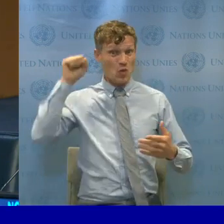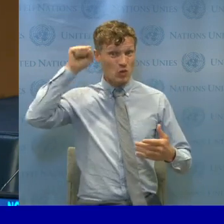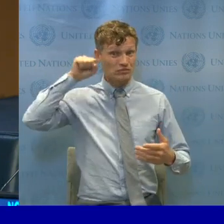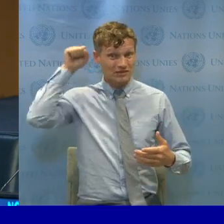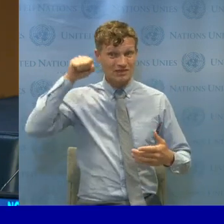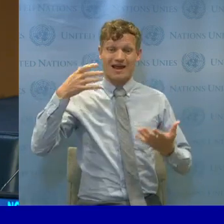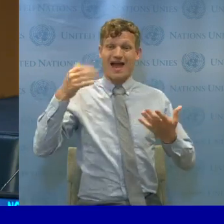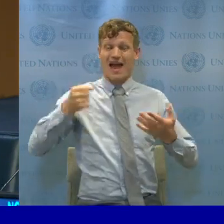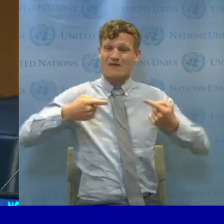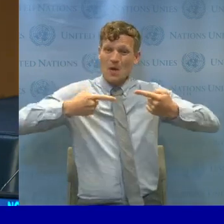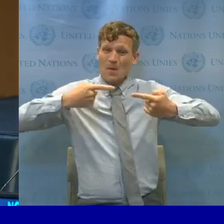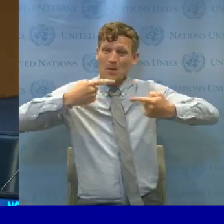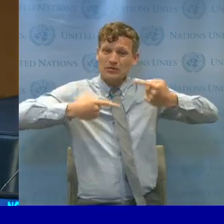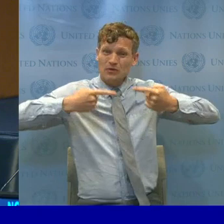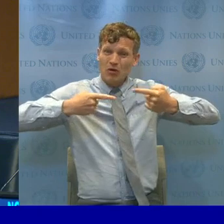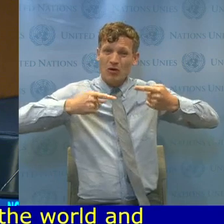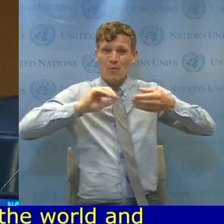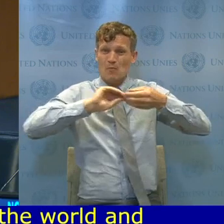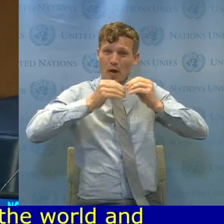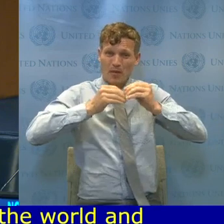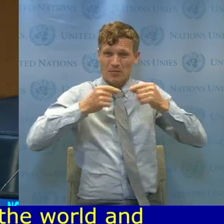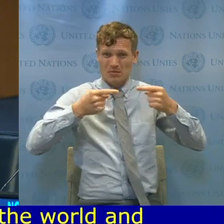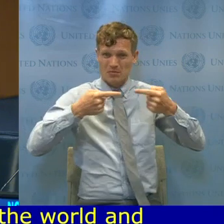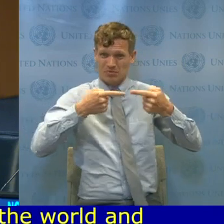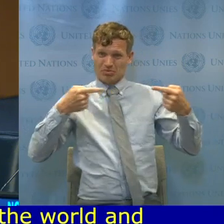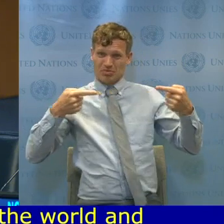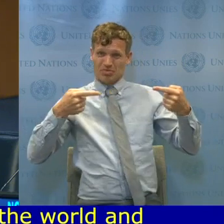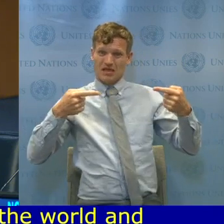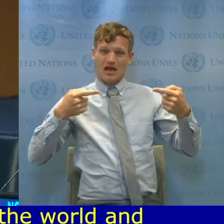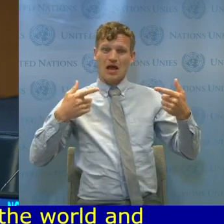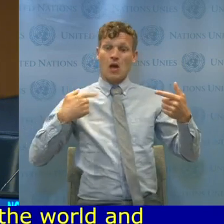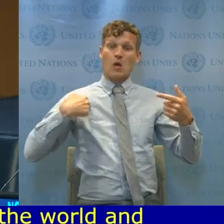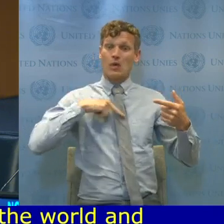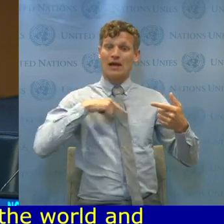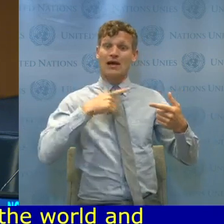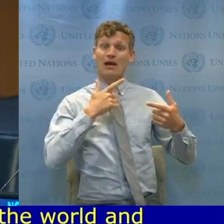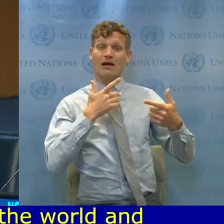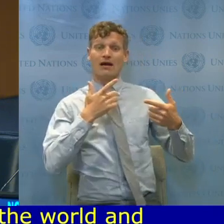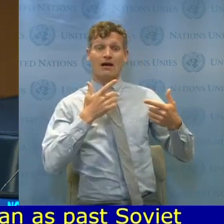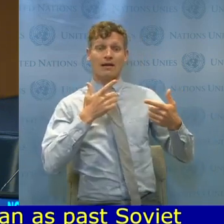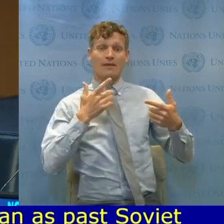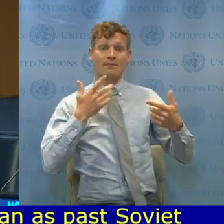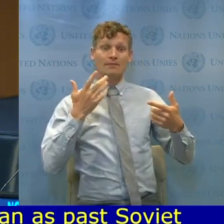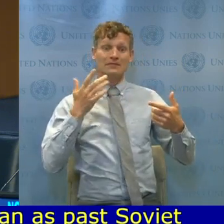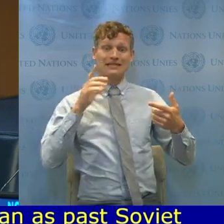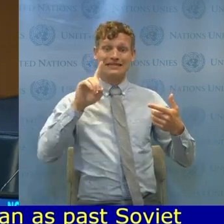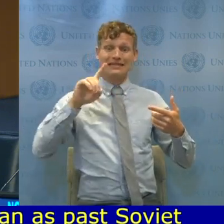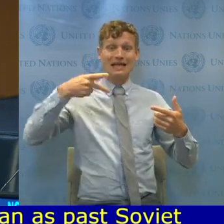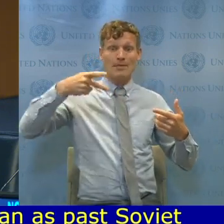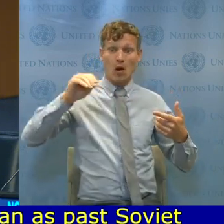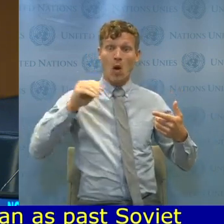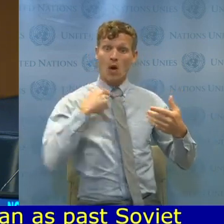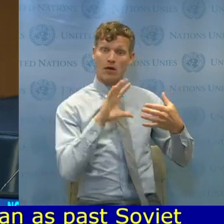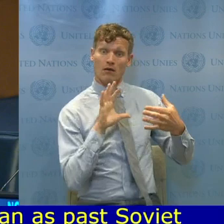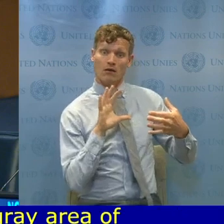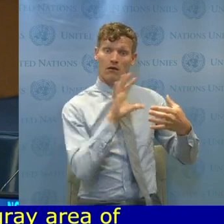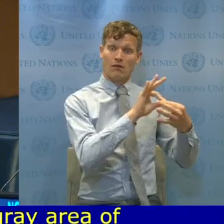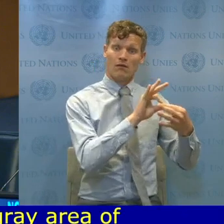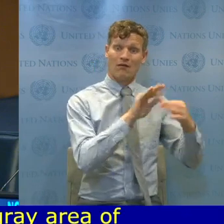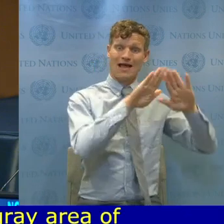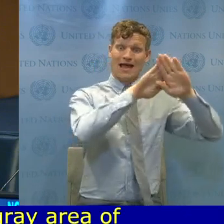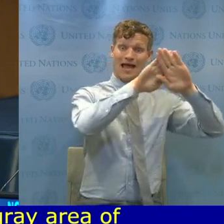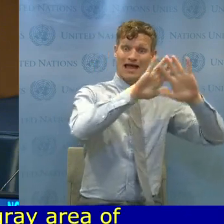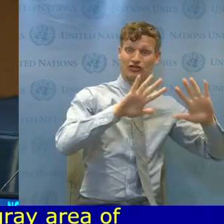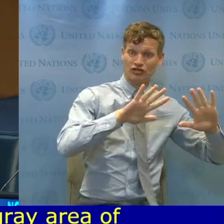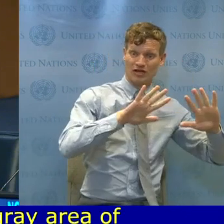the gray area of affiliation either with Asian disability movement due to their geographic location or European groups because of